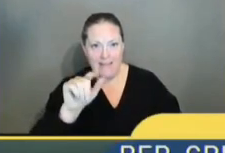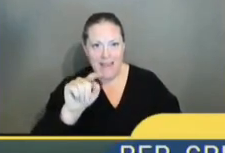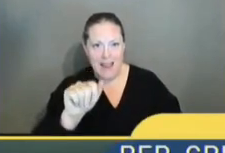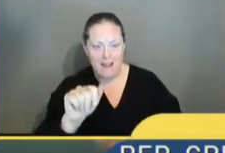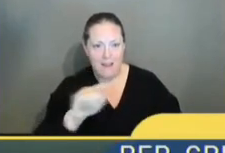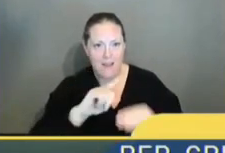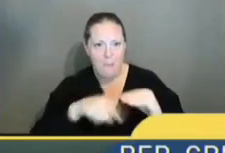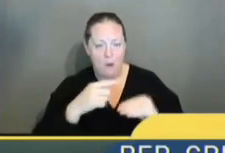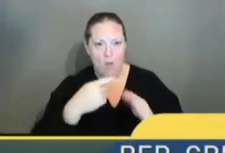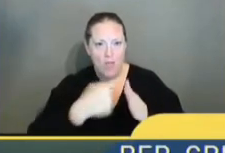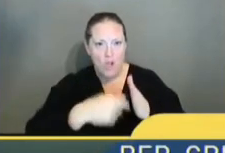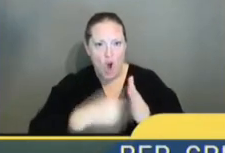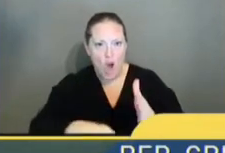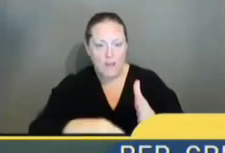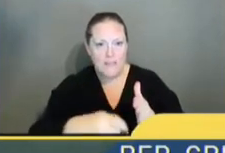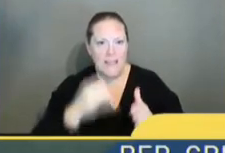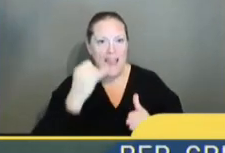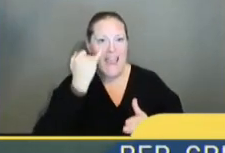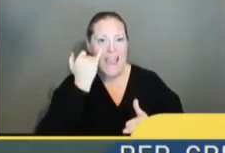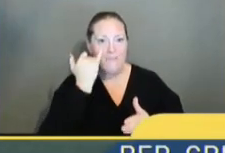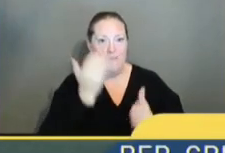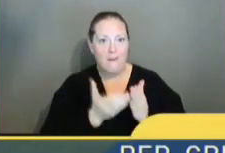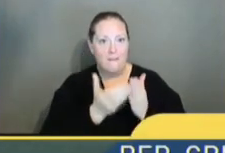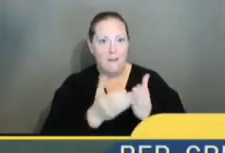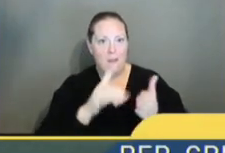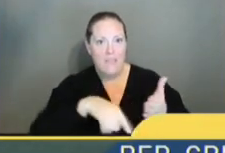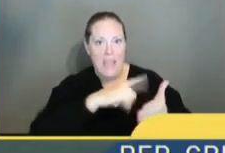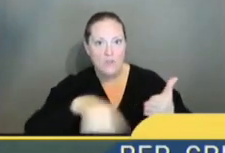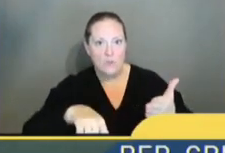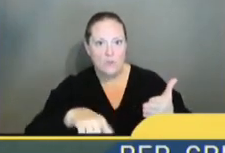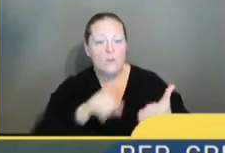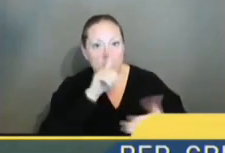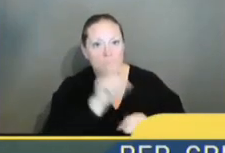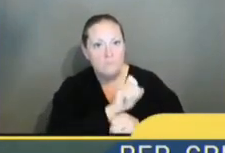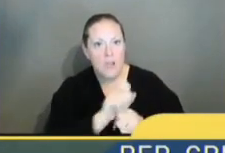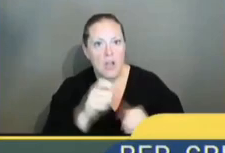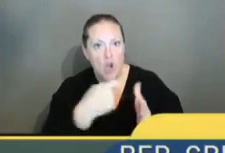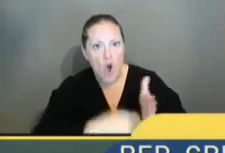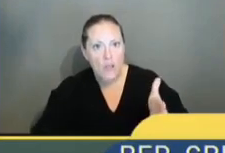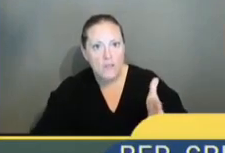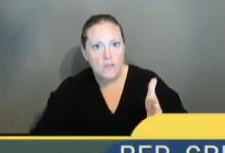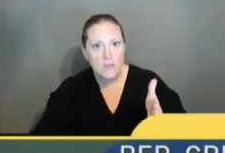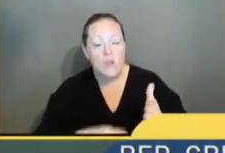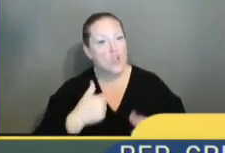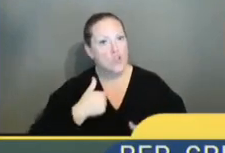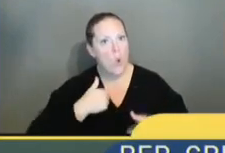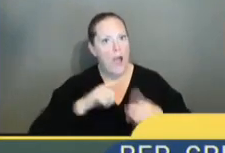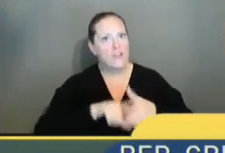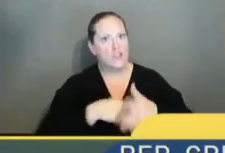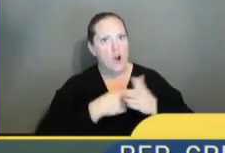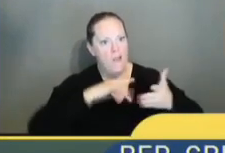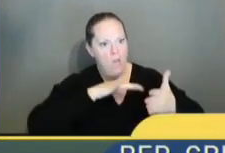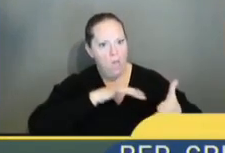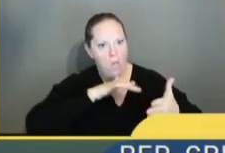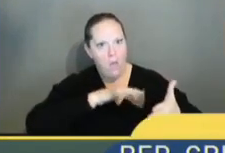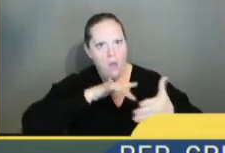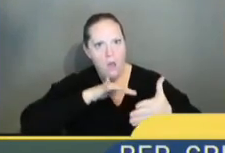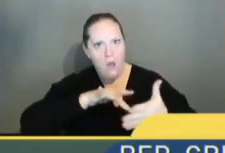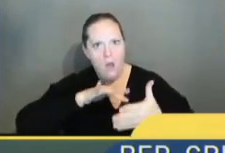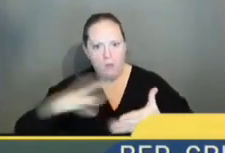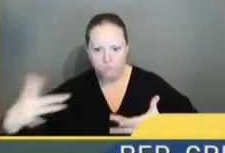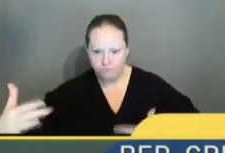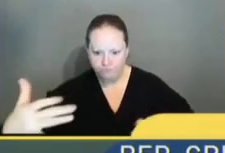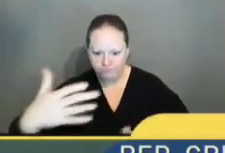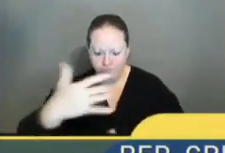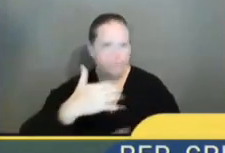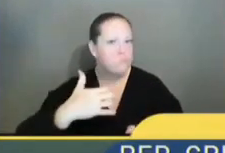delay? What are the real costs there? And as I dug in, it was a big surprise to me that we don't have that data, despite